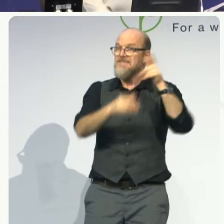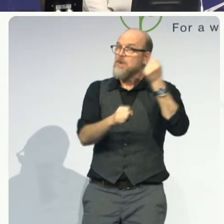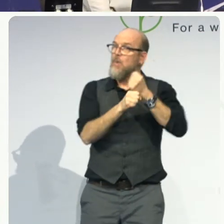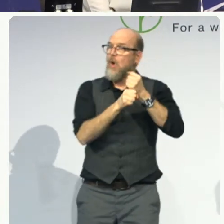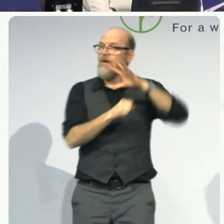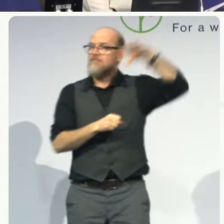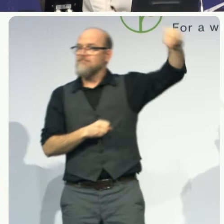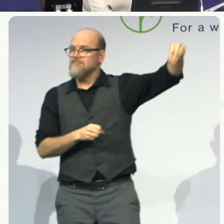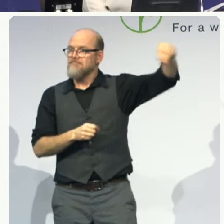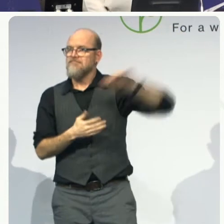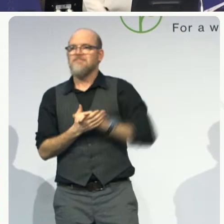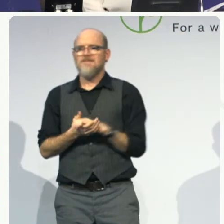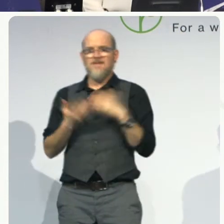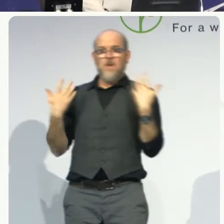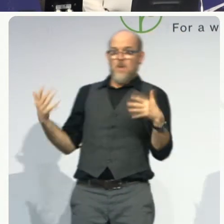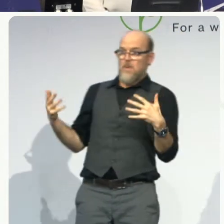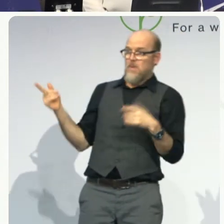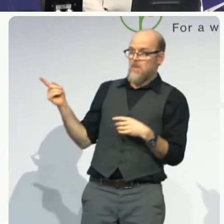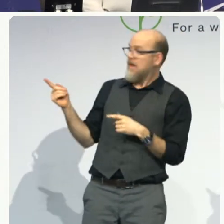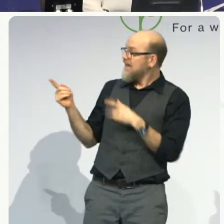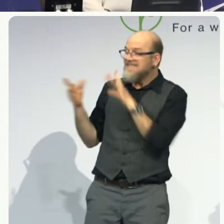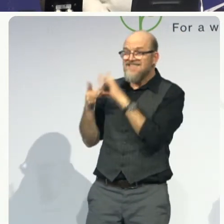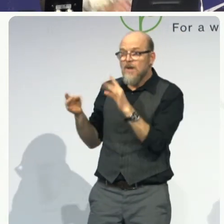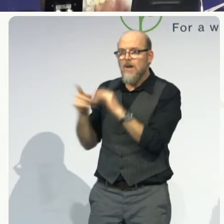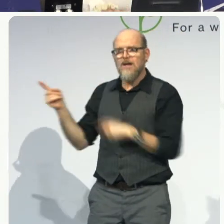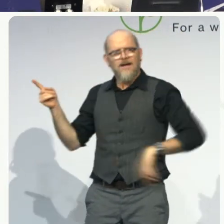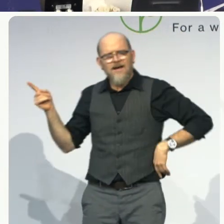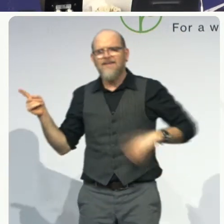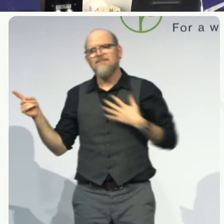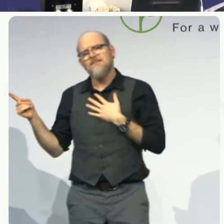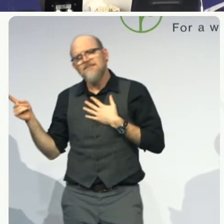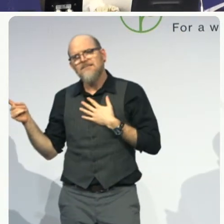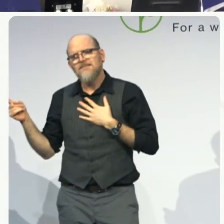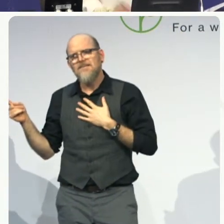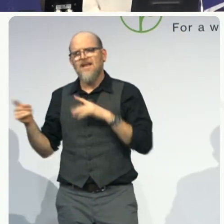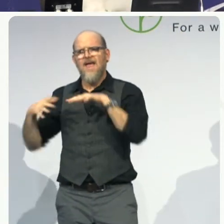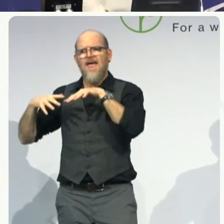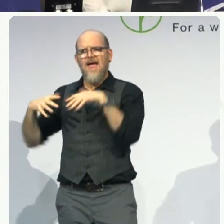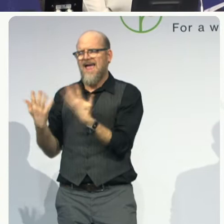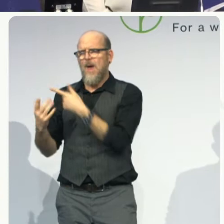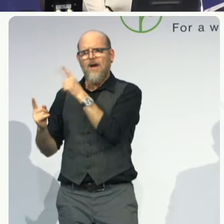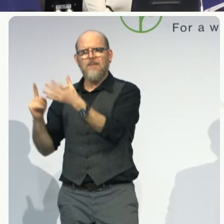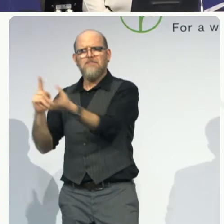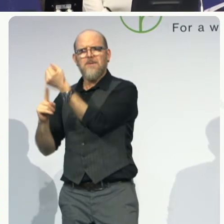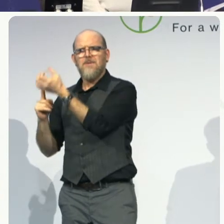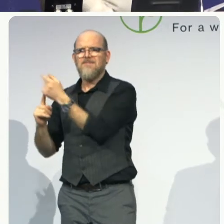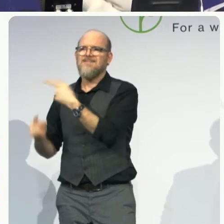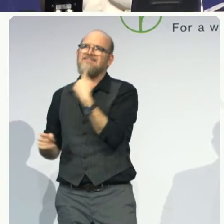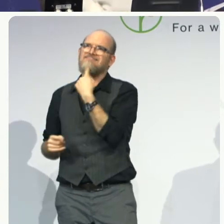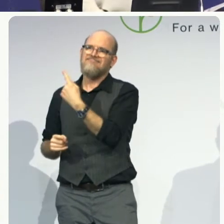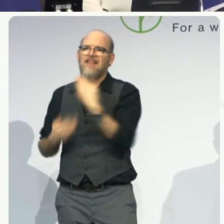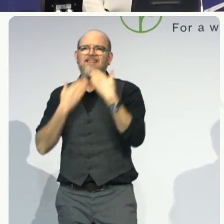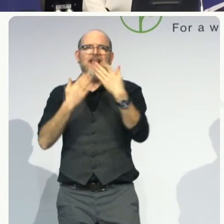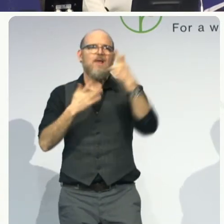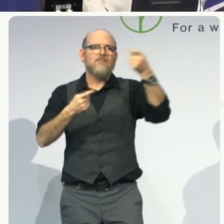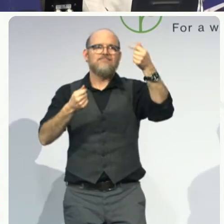Stories like Salvador's have been made possible thanks to our generous donors, especially CBM, the